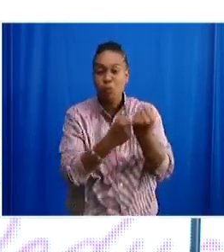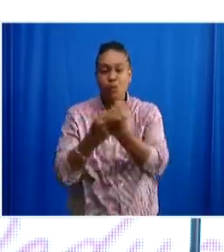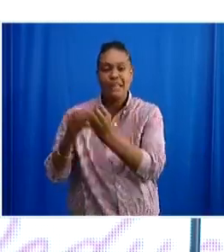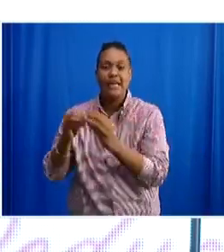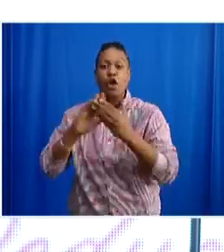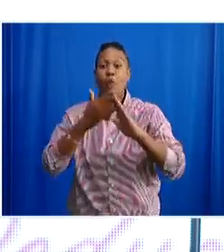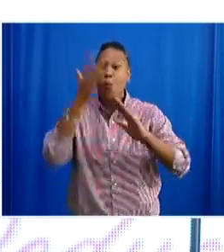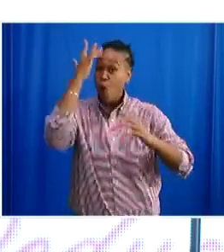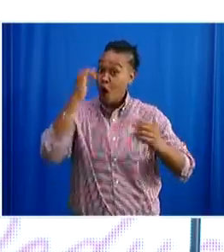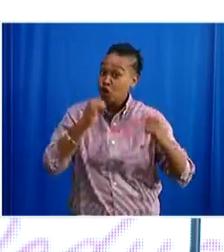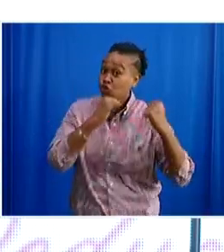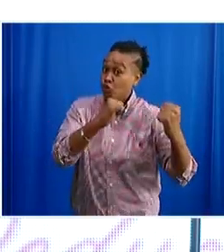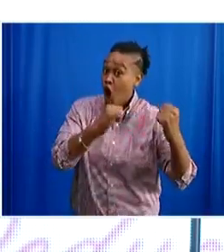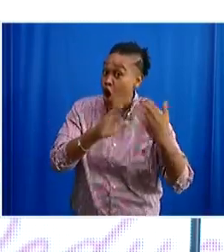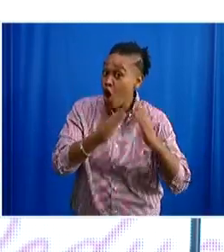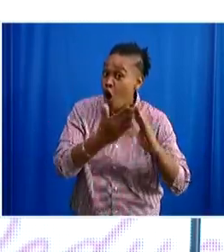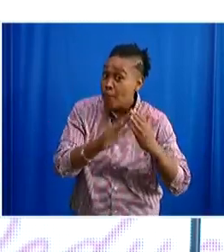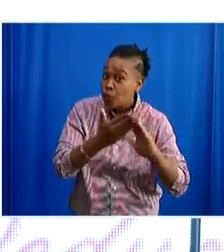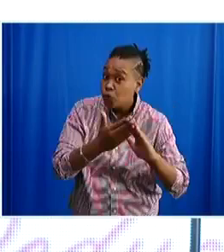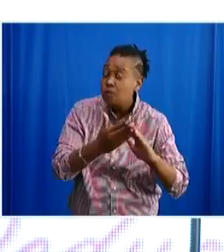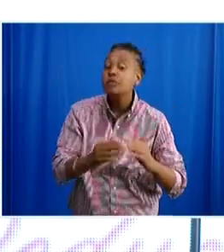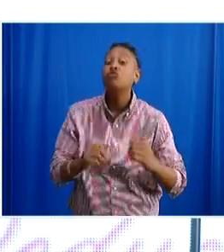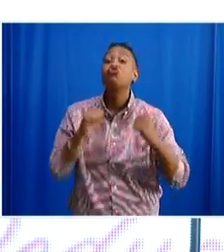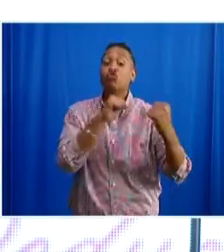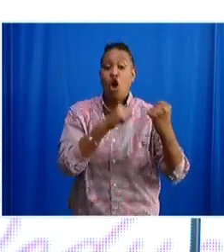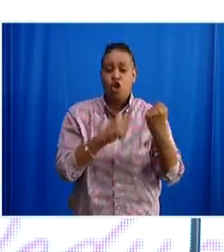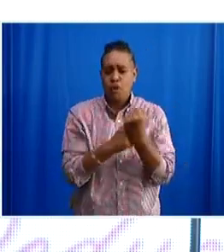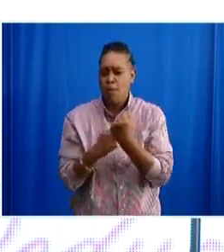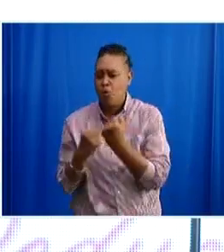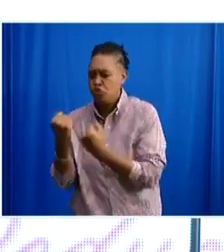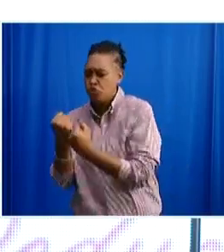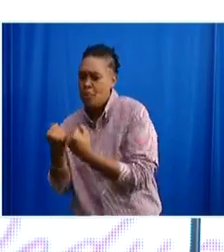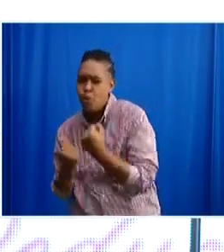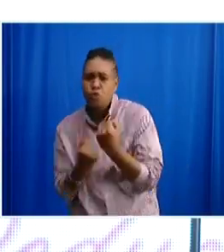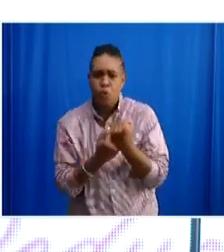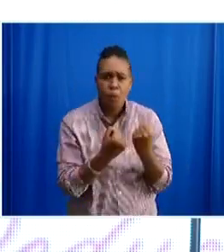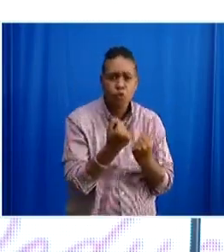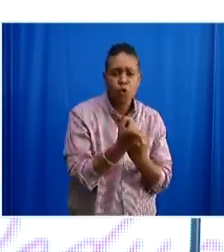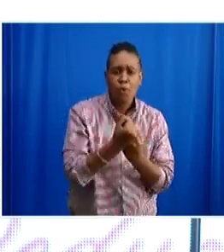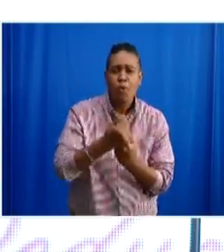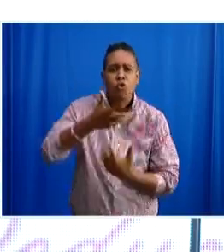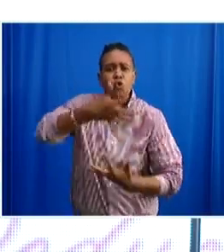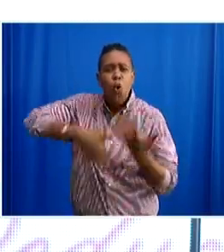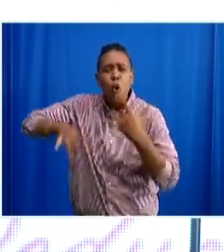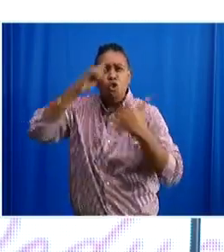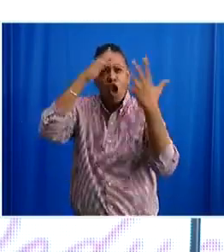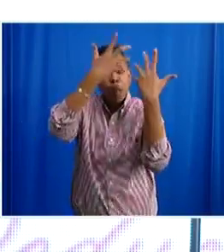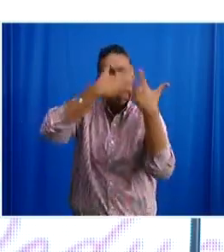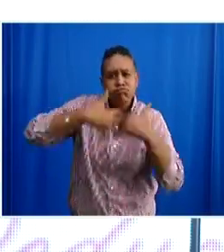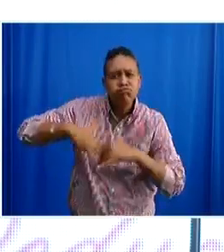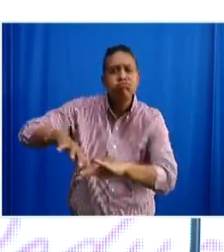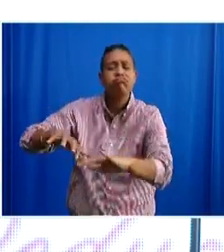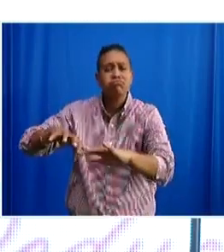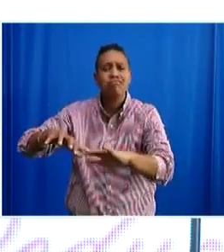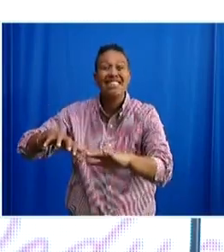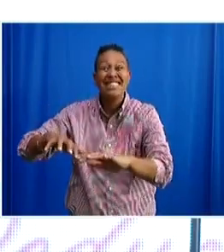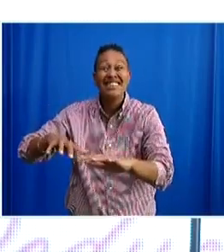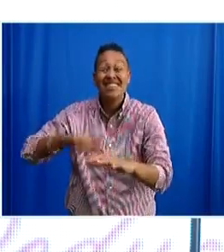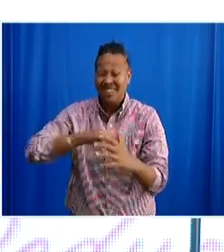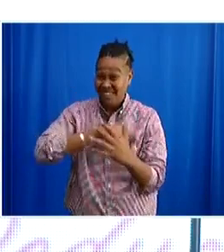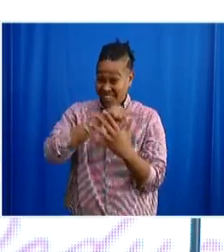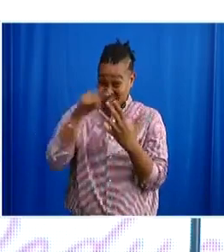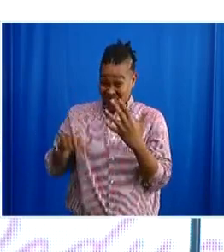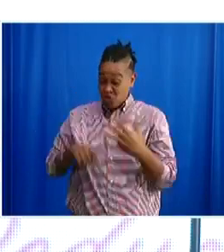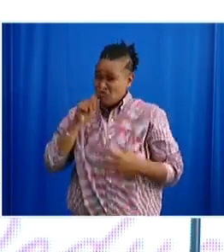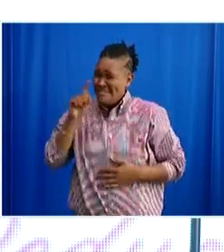strong communities, strong support mechanisms, social cohesion, those are